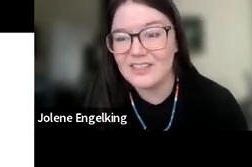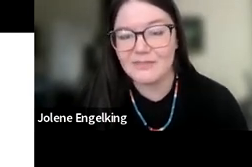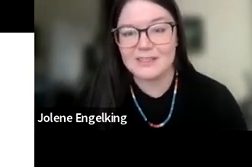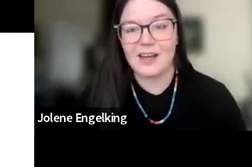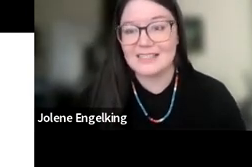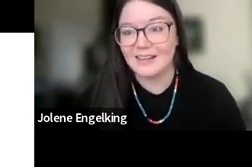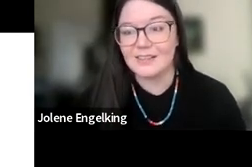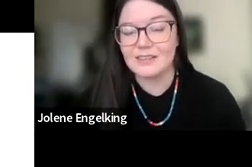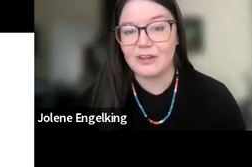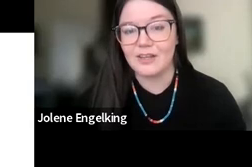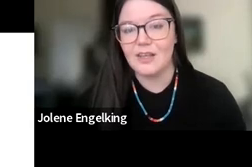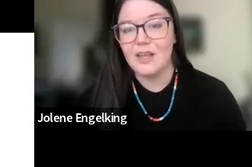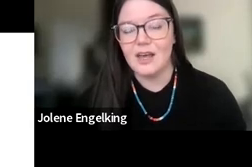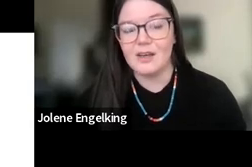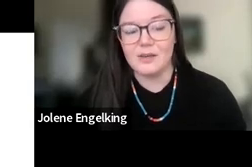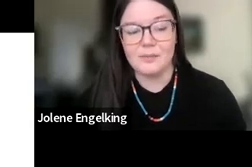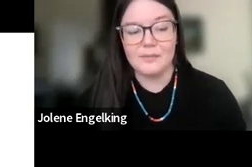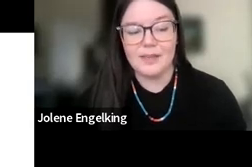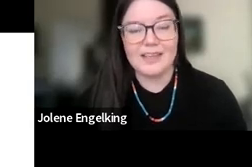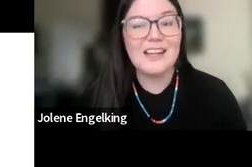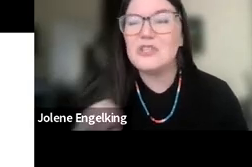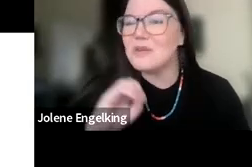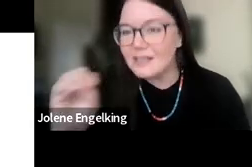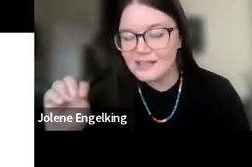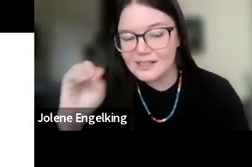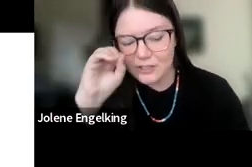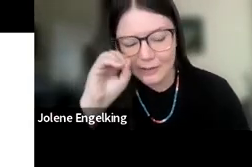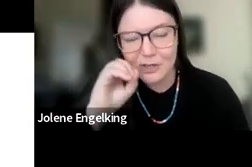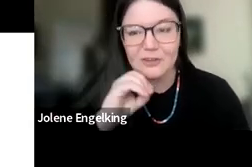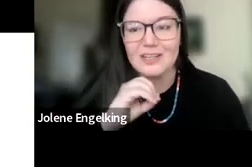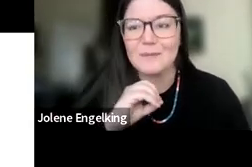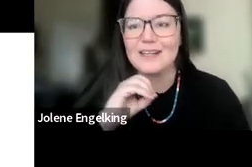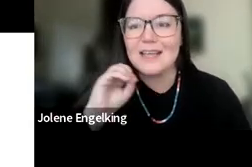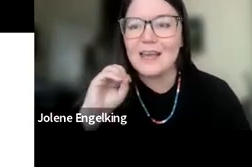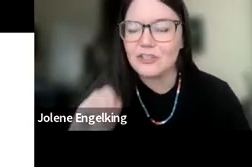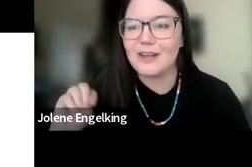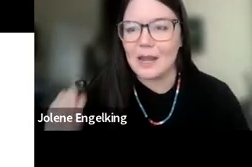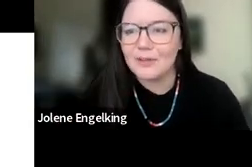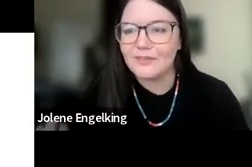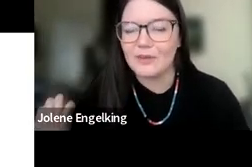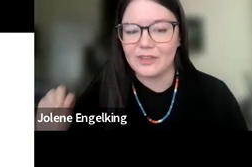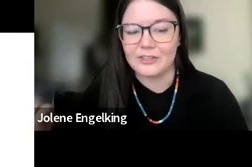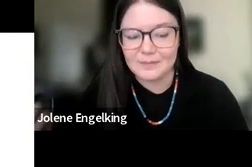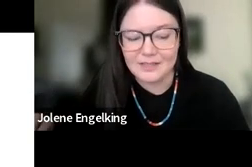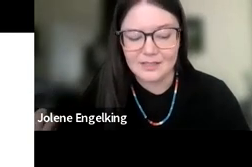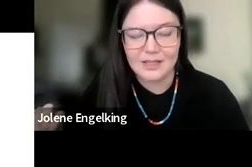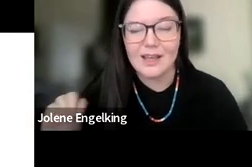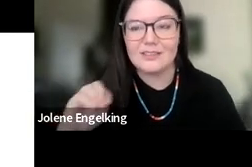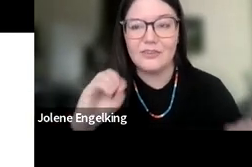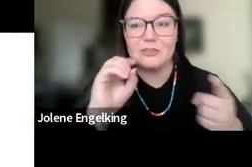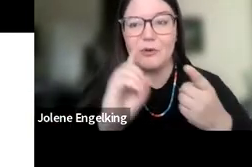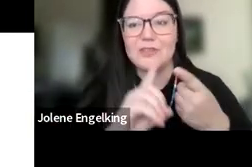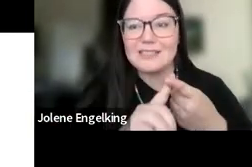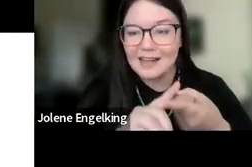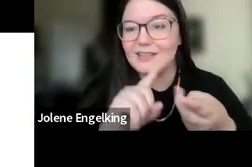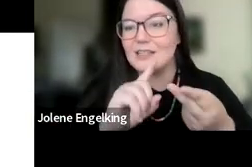a lot of us have been taught silence, right? And that's not unique necessarily to tribal communities, but it is extra amplified within our spaces. And